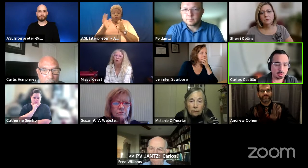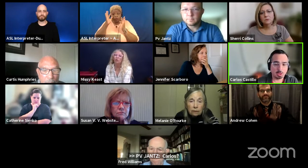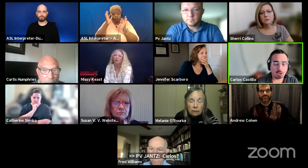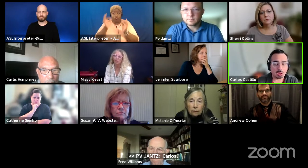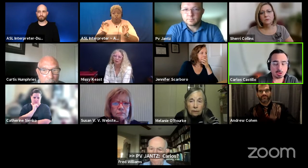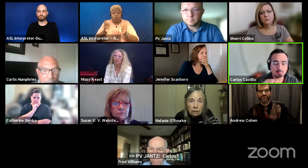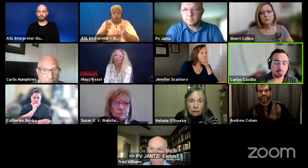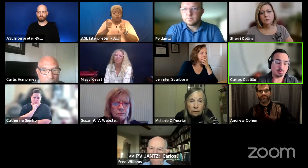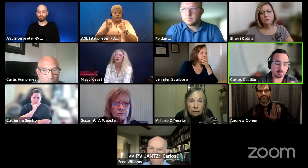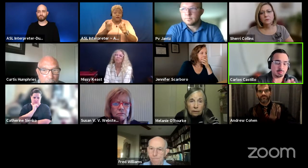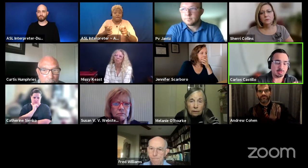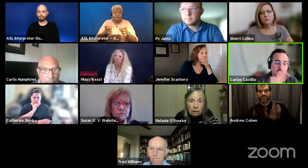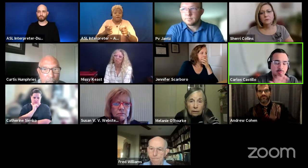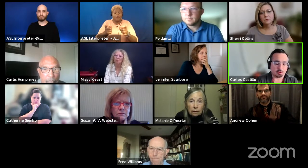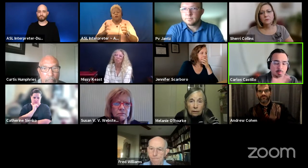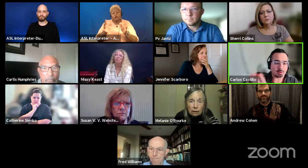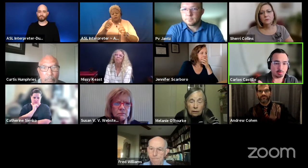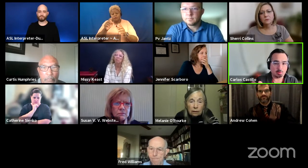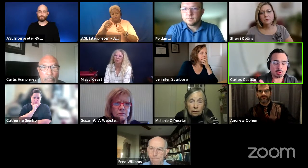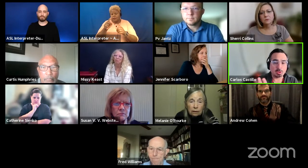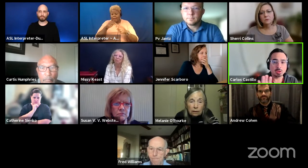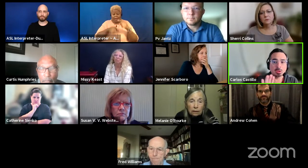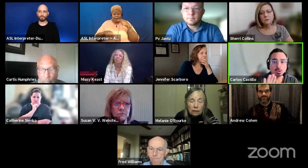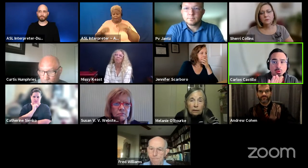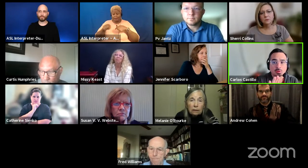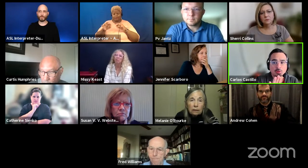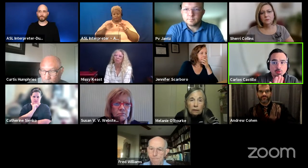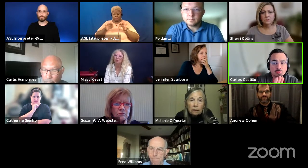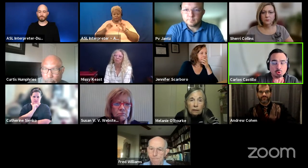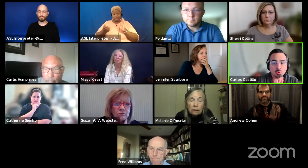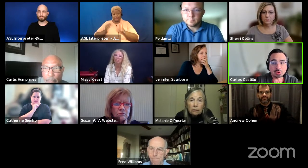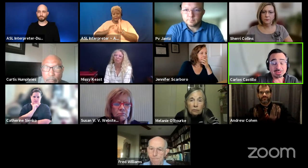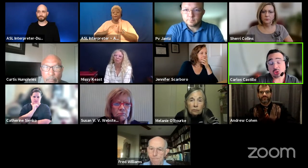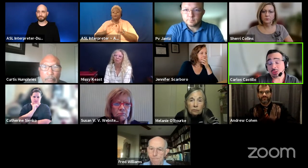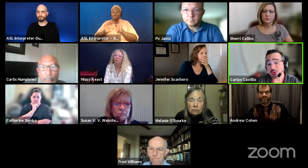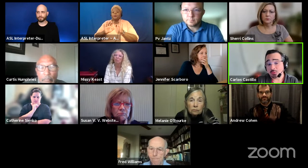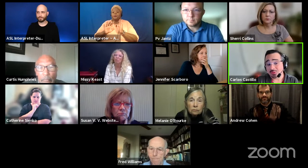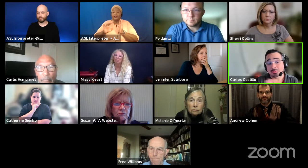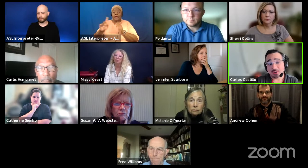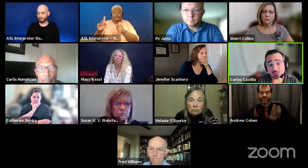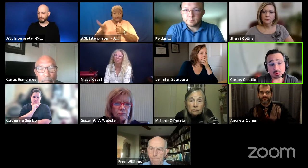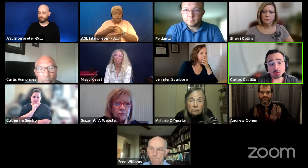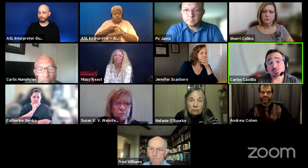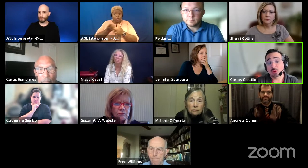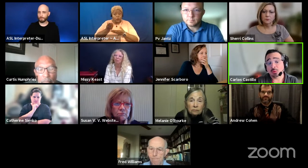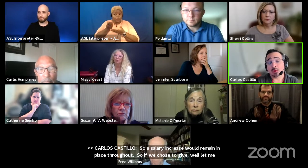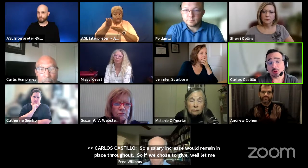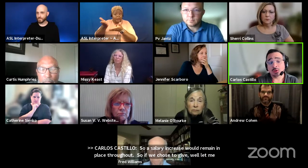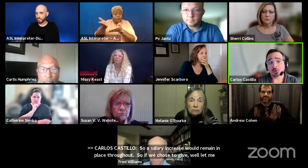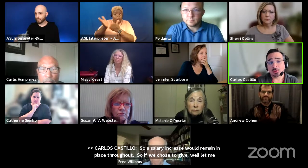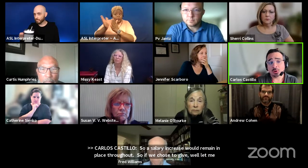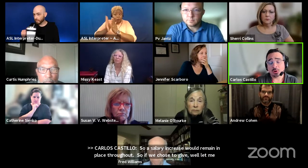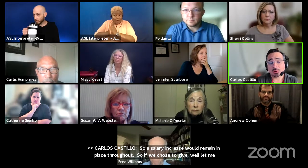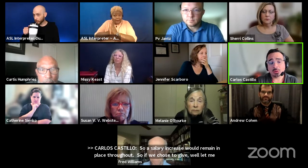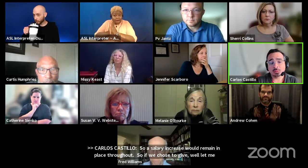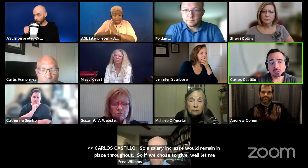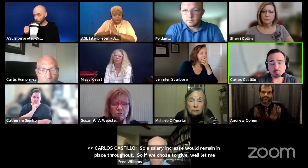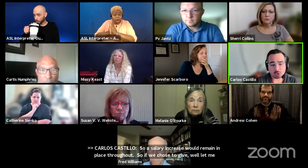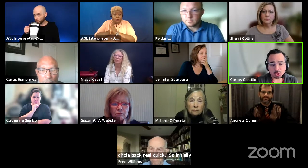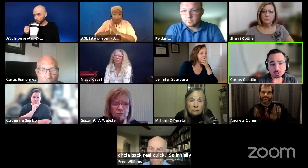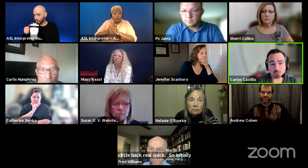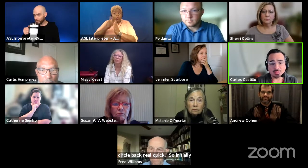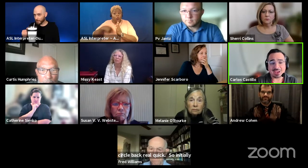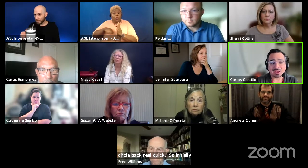give, well, let me circle back real quick. So initially, when we submitted the request, we were under